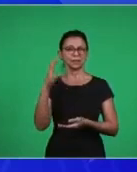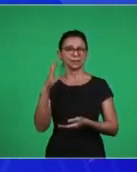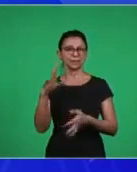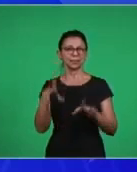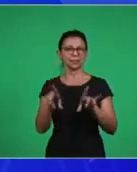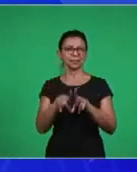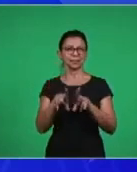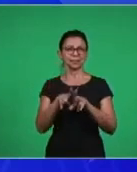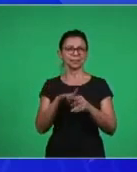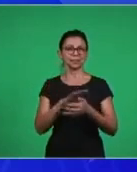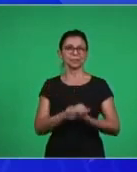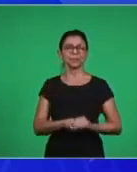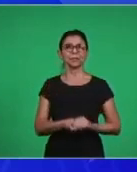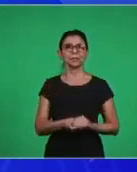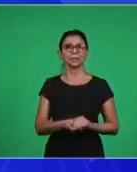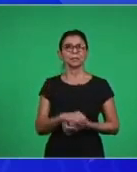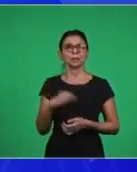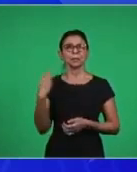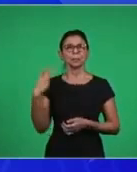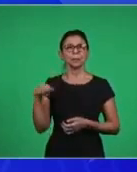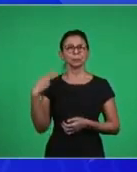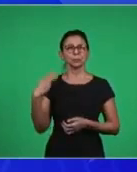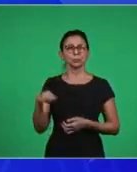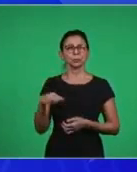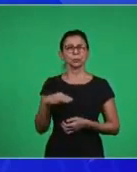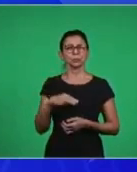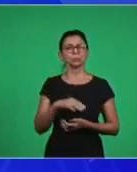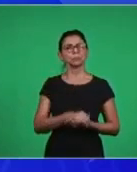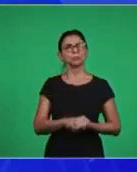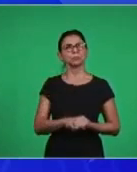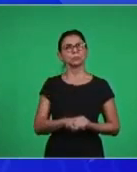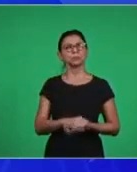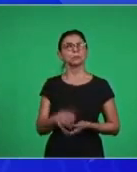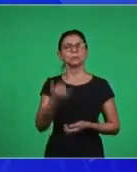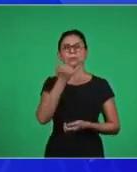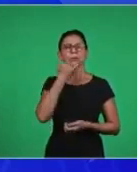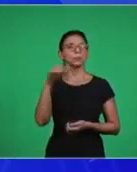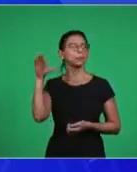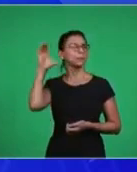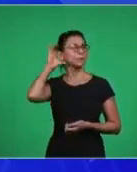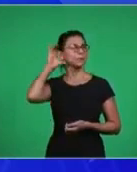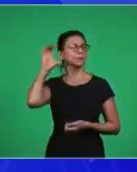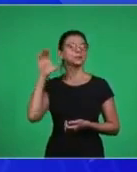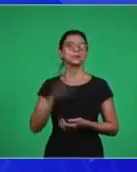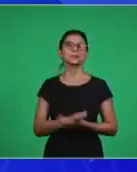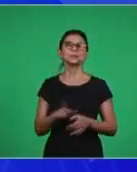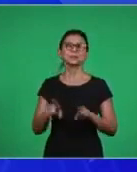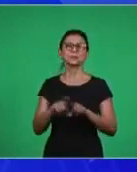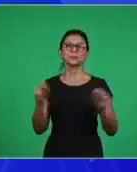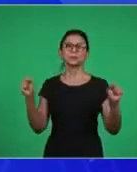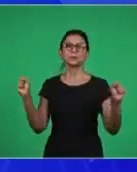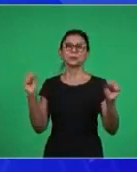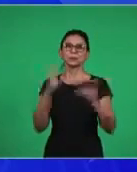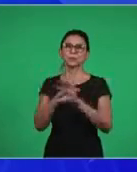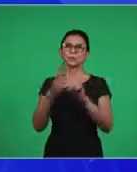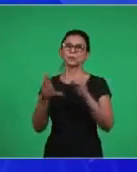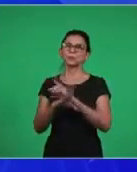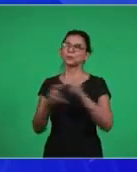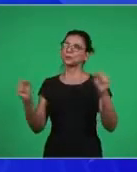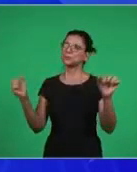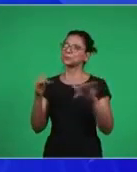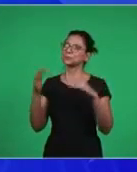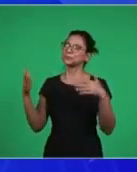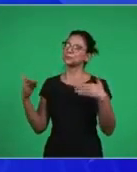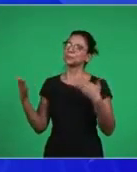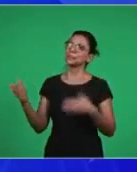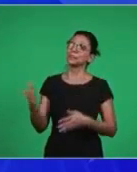also the church of Vazia Grande in Mato Grosso, celebrated 10 years, and it was a special service of glorification for this